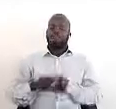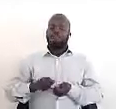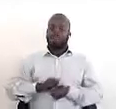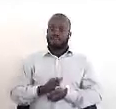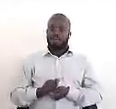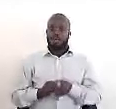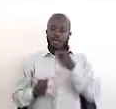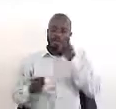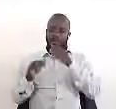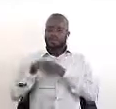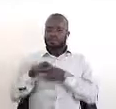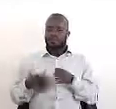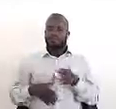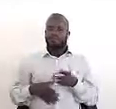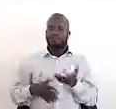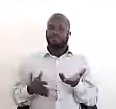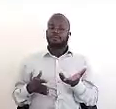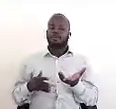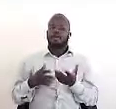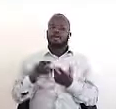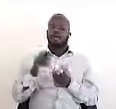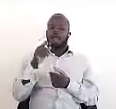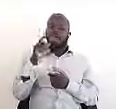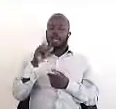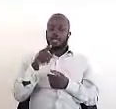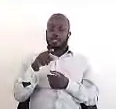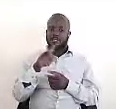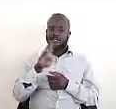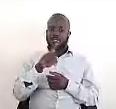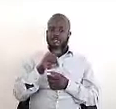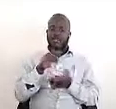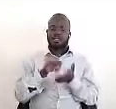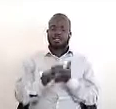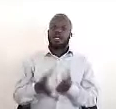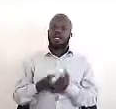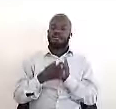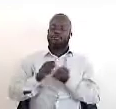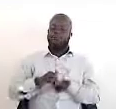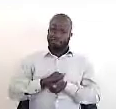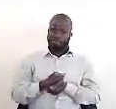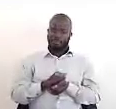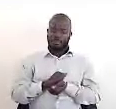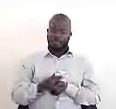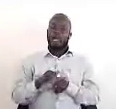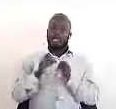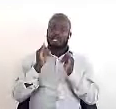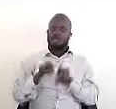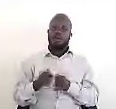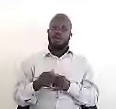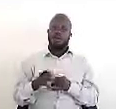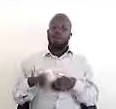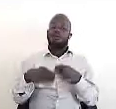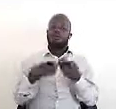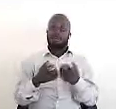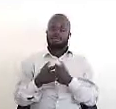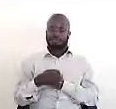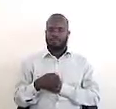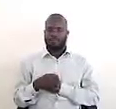digest food, for instance lactobacilli, which is a bacteria that helps us digest milk